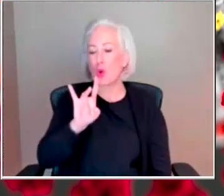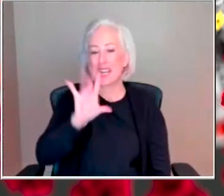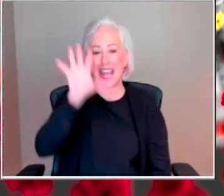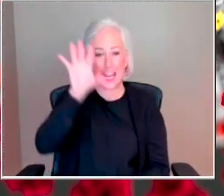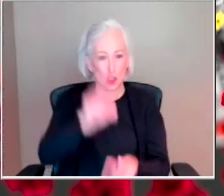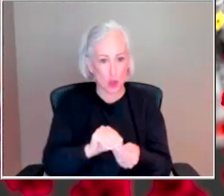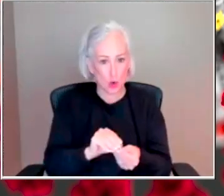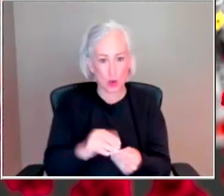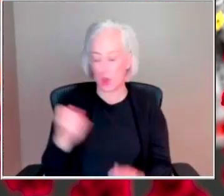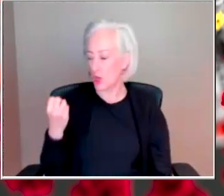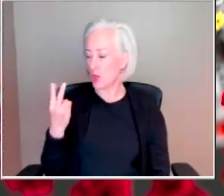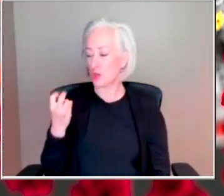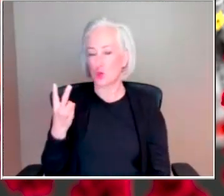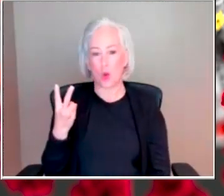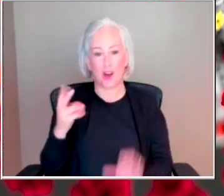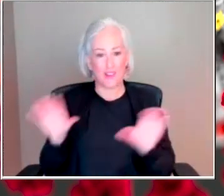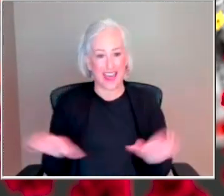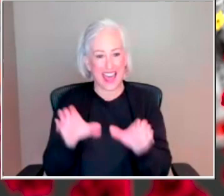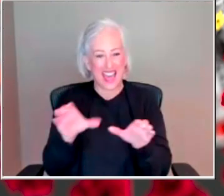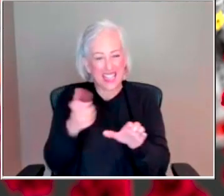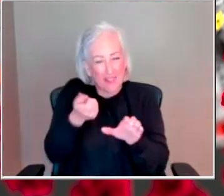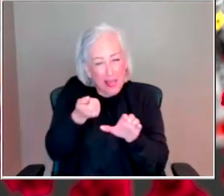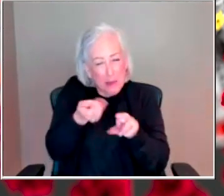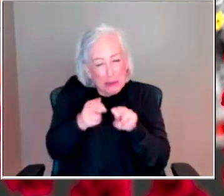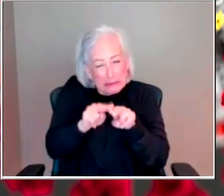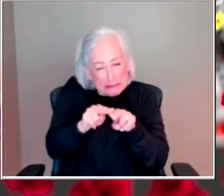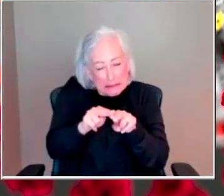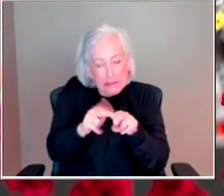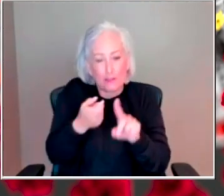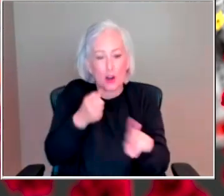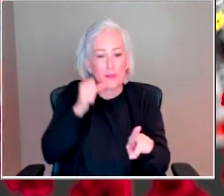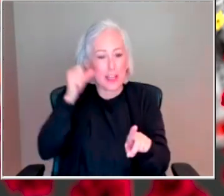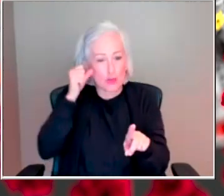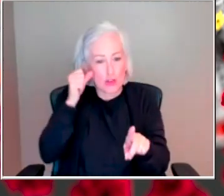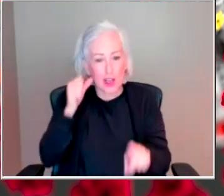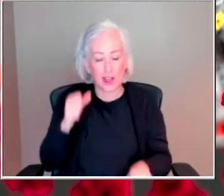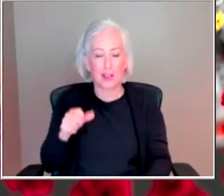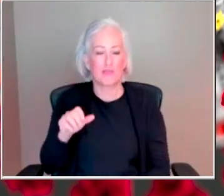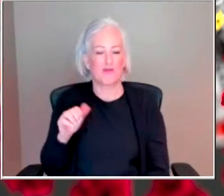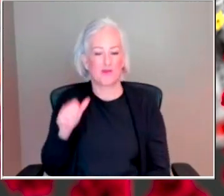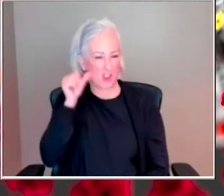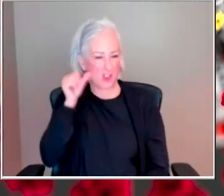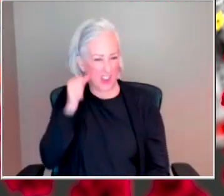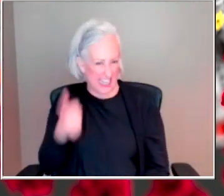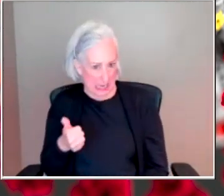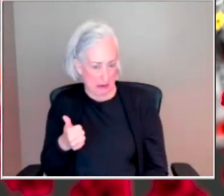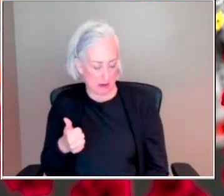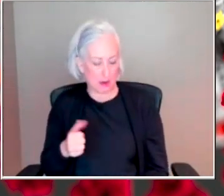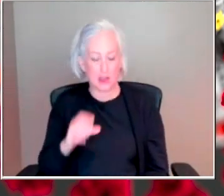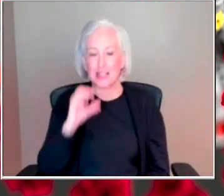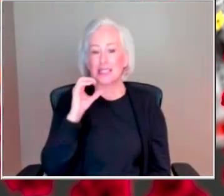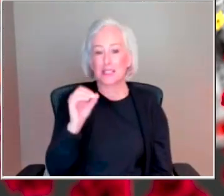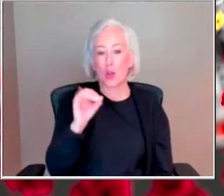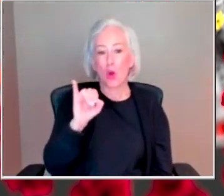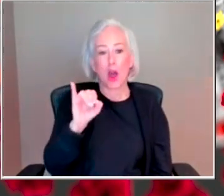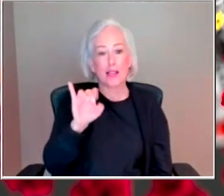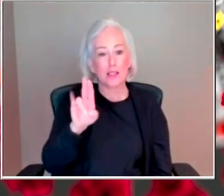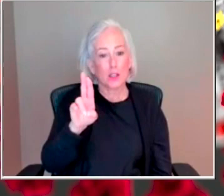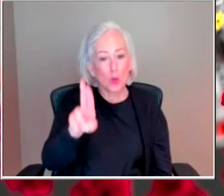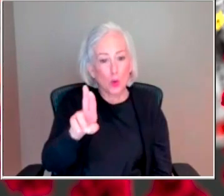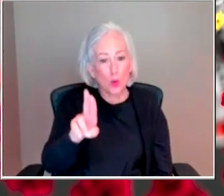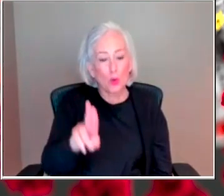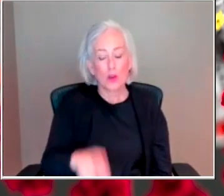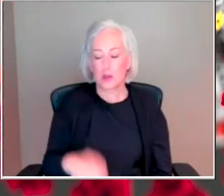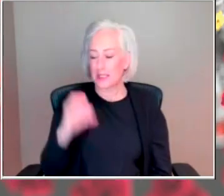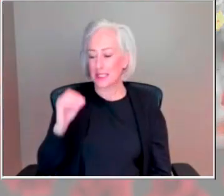12 active now, up just a little bit from yesterday's 10 active, but still 0 in the ICU, 0 in the ventilator, so no severe disease right now, which is